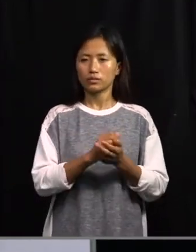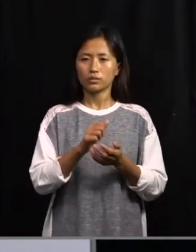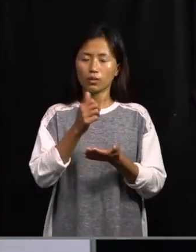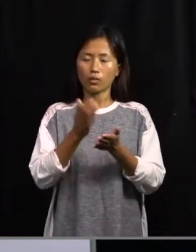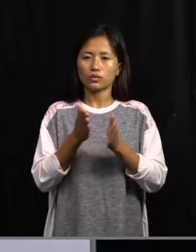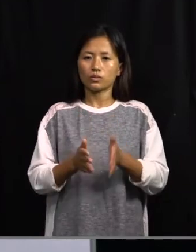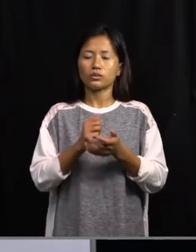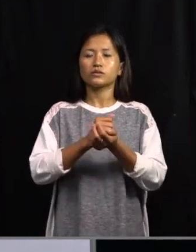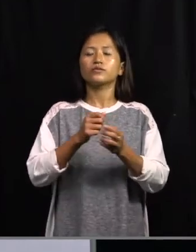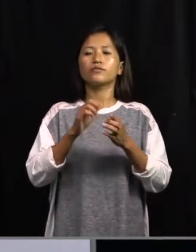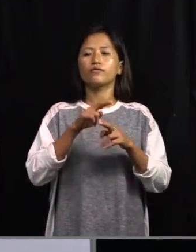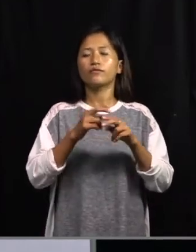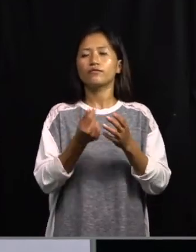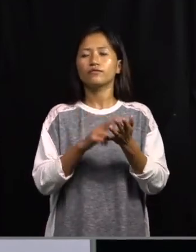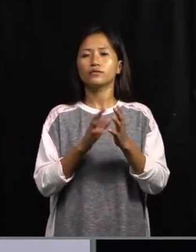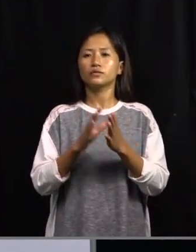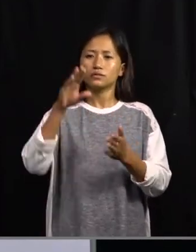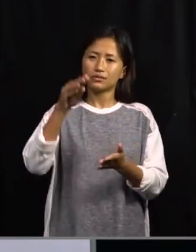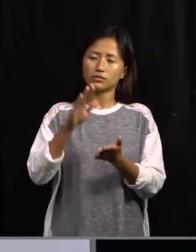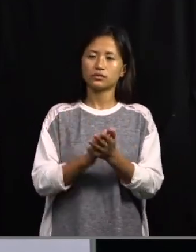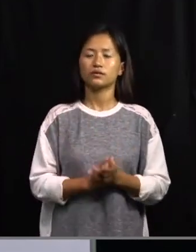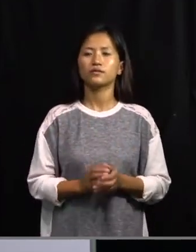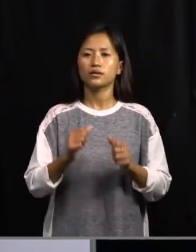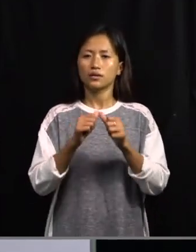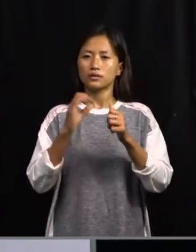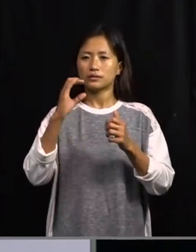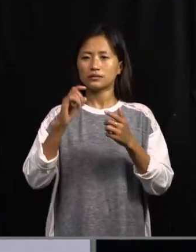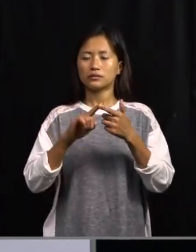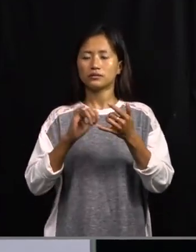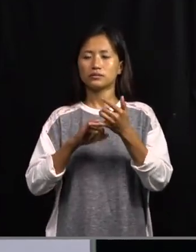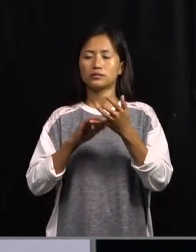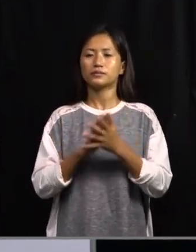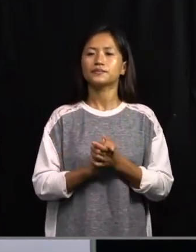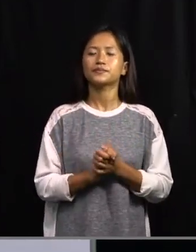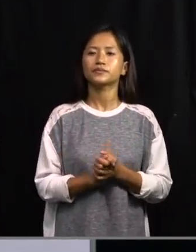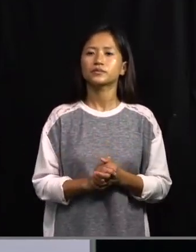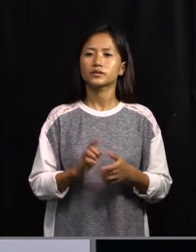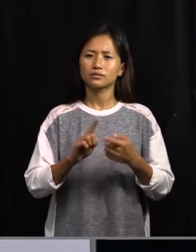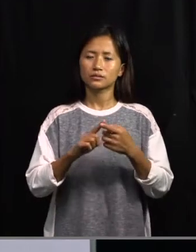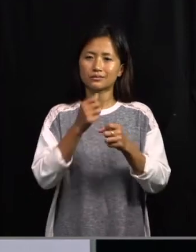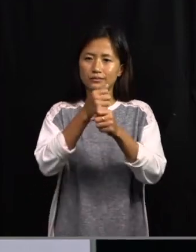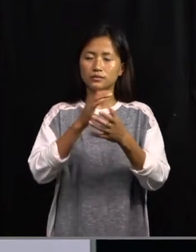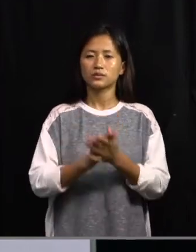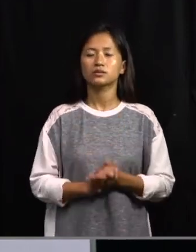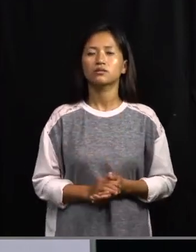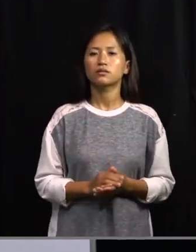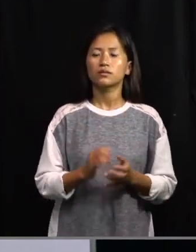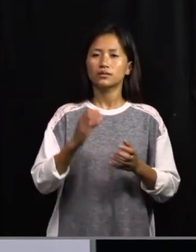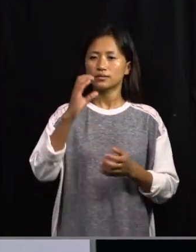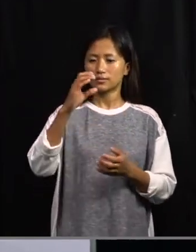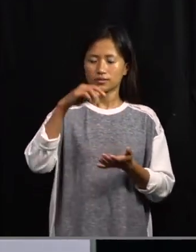expenditure by reducing some of its assets. One such example is, as a central